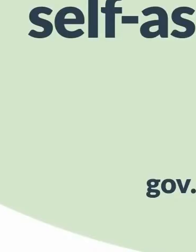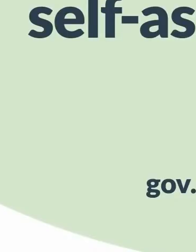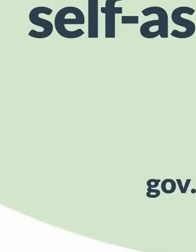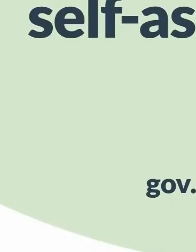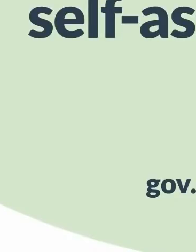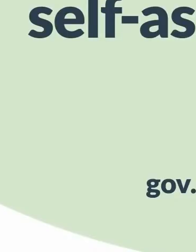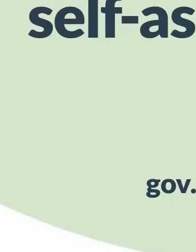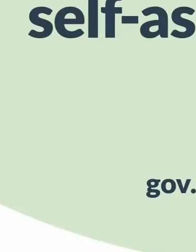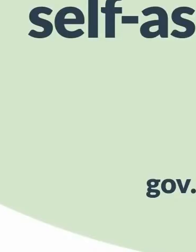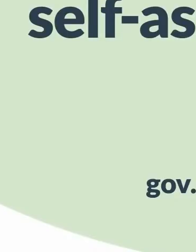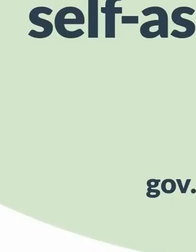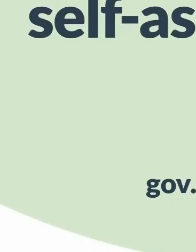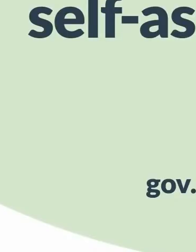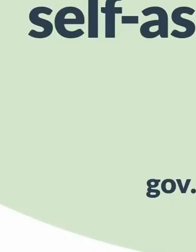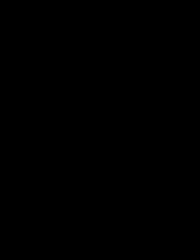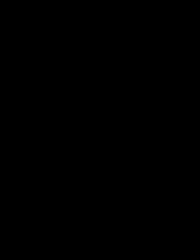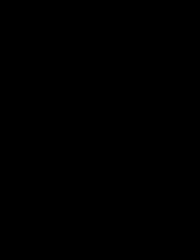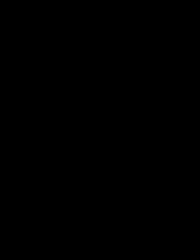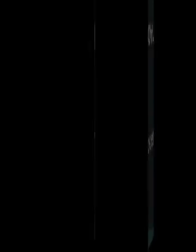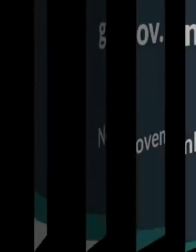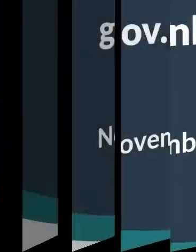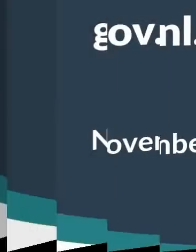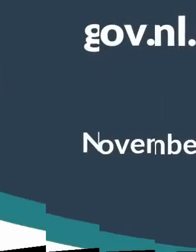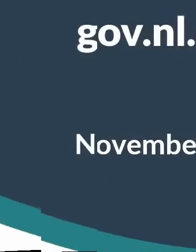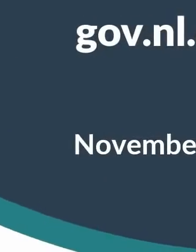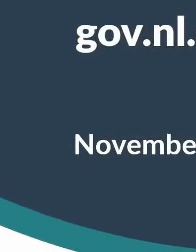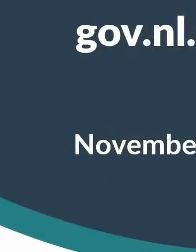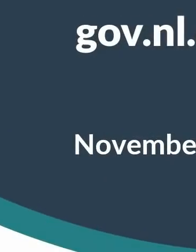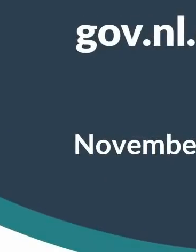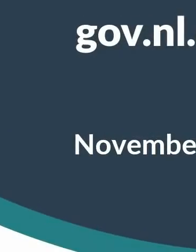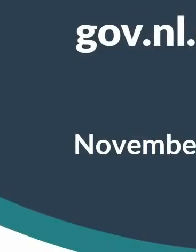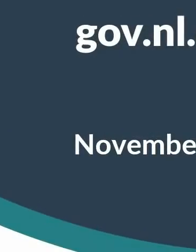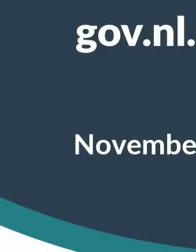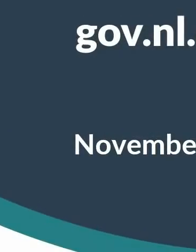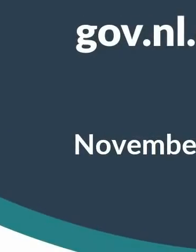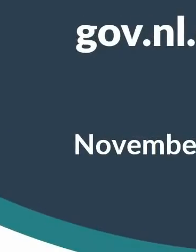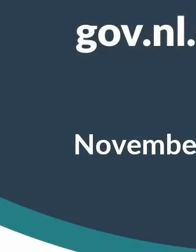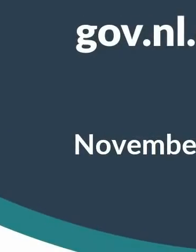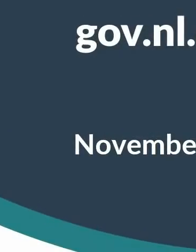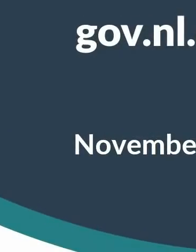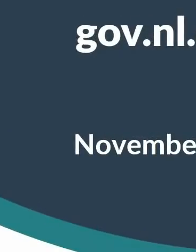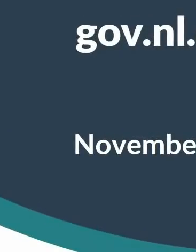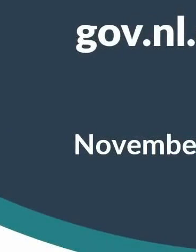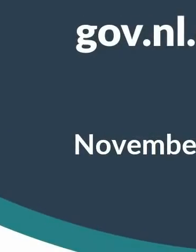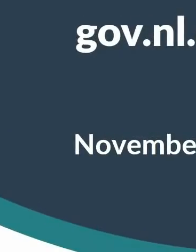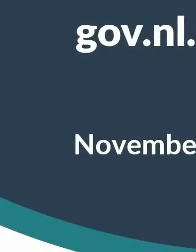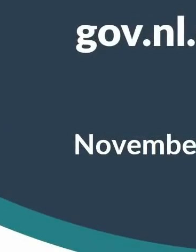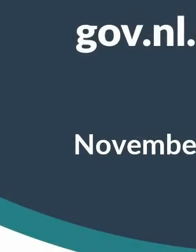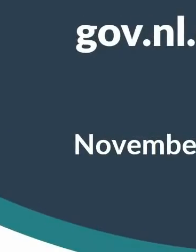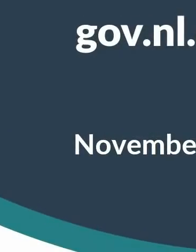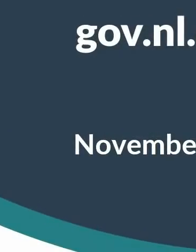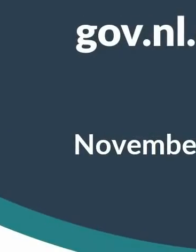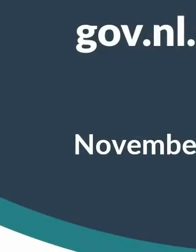Janice Fitzgerald, Chief Medical Officer of Health. Please stand by. Our news conference will begin shortly.